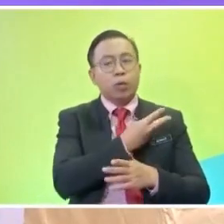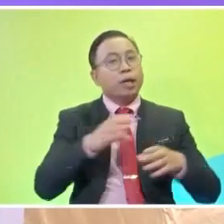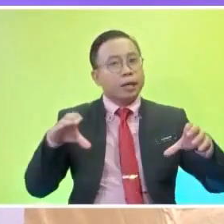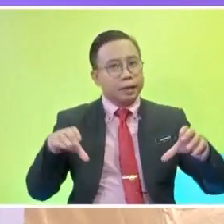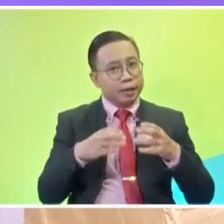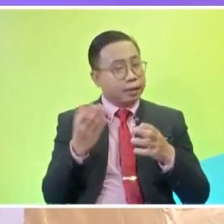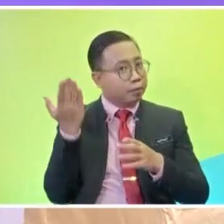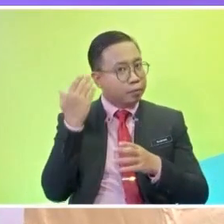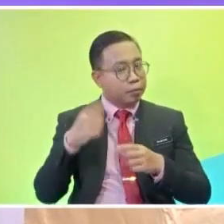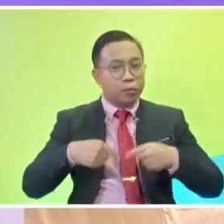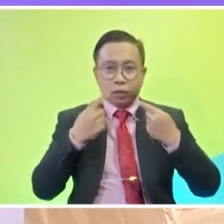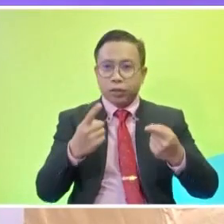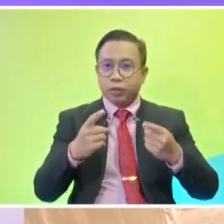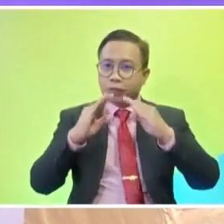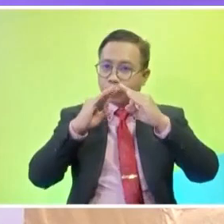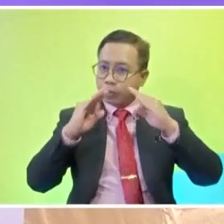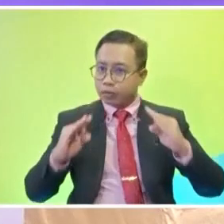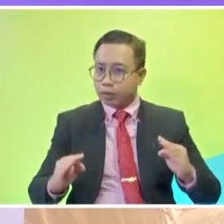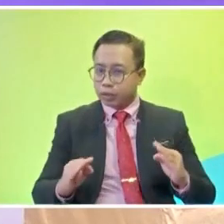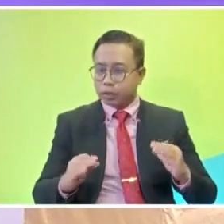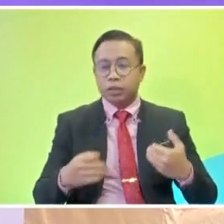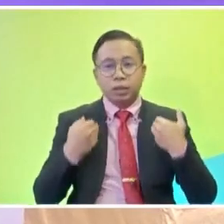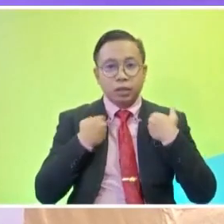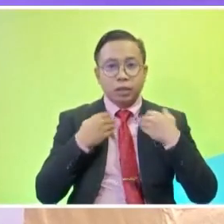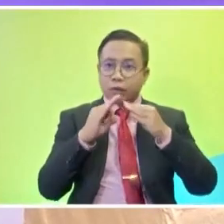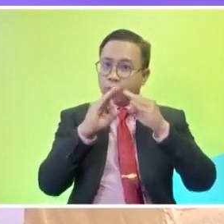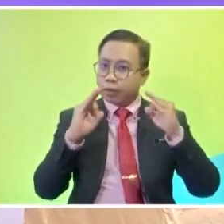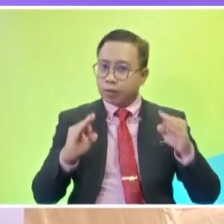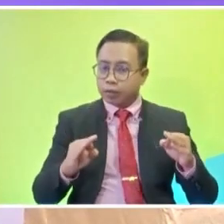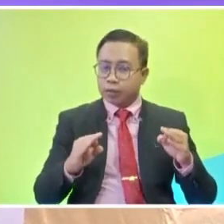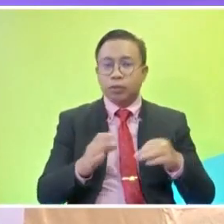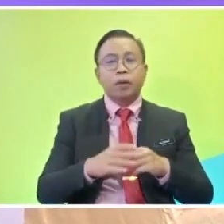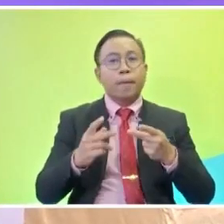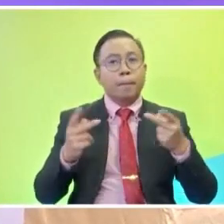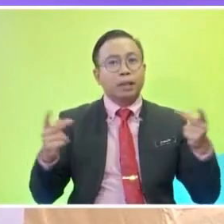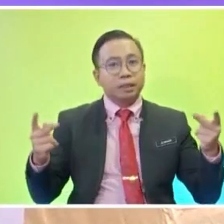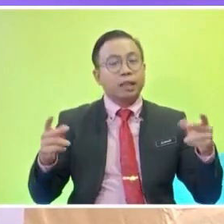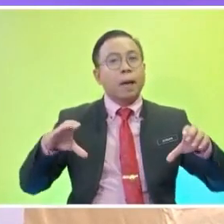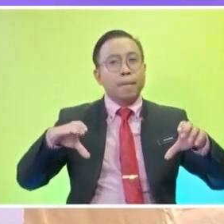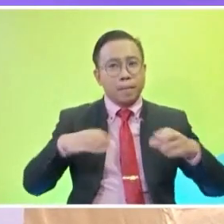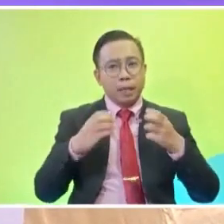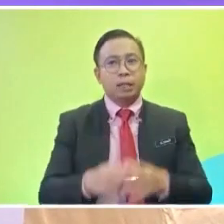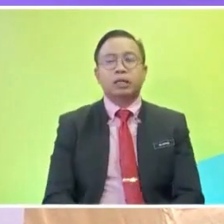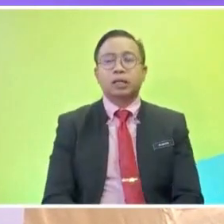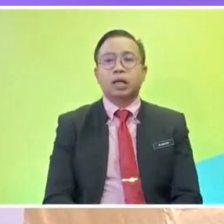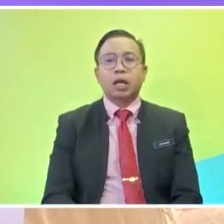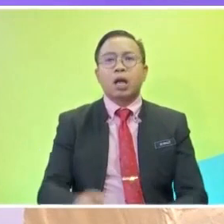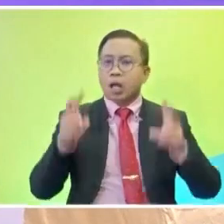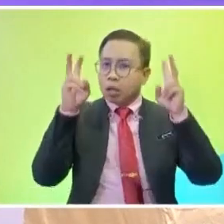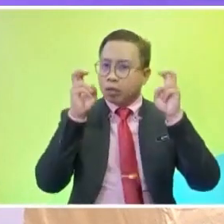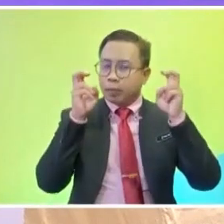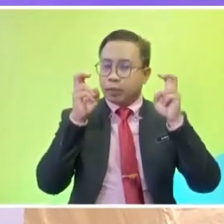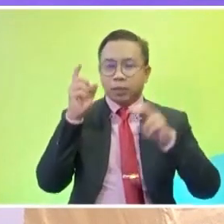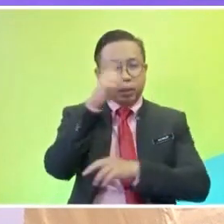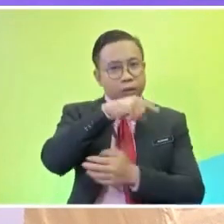came to the factory. Yes. And this is actually a factory where pasta is made. So our topic for today